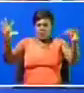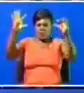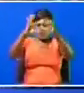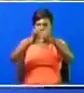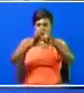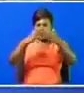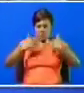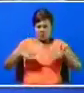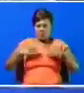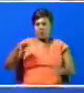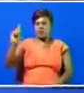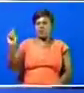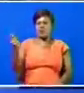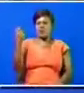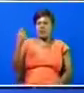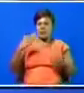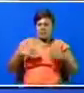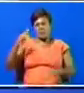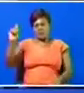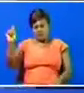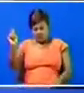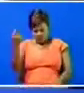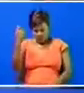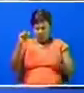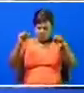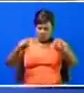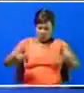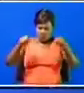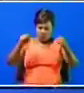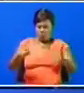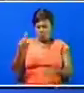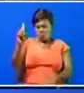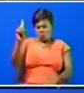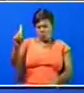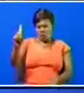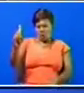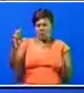the people of Kenya, so the people of Kenya can become one people.